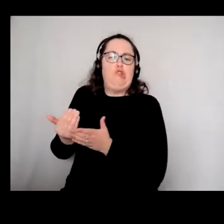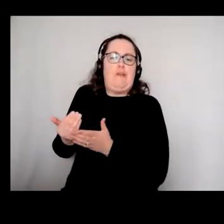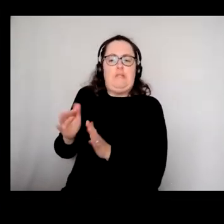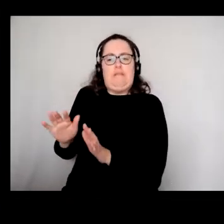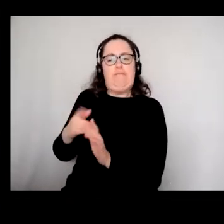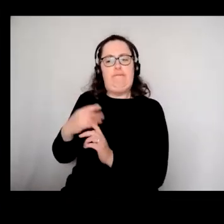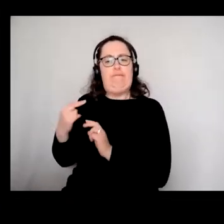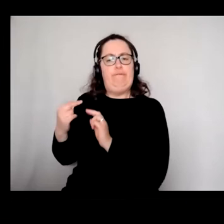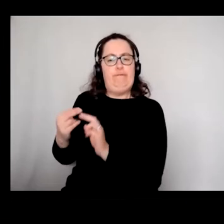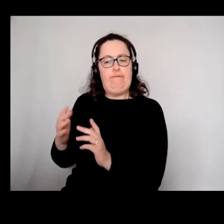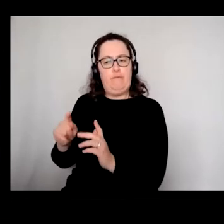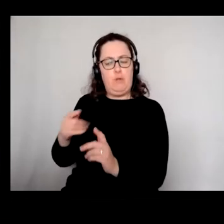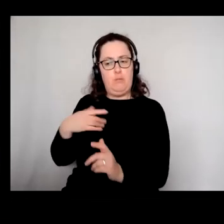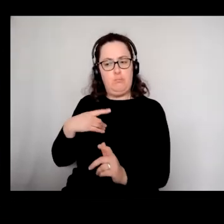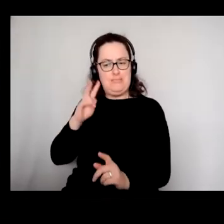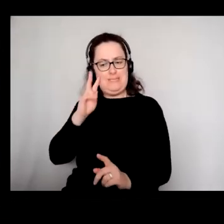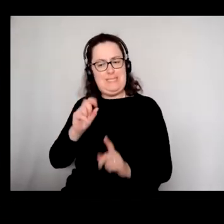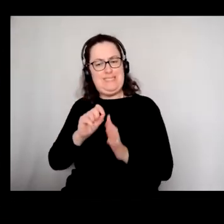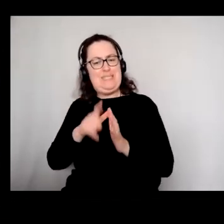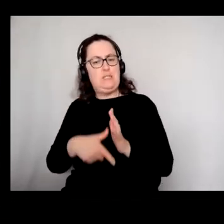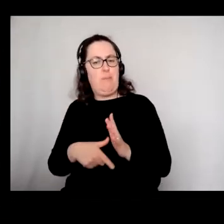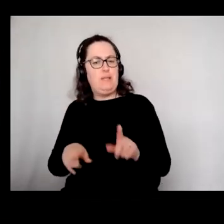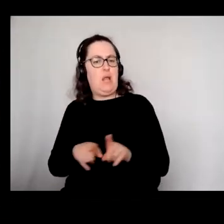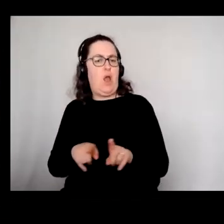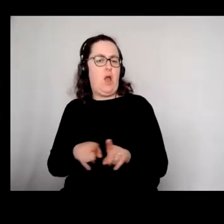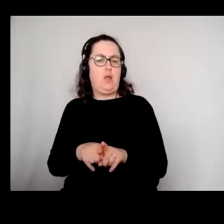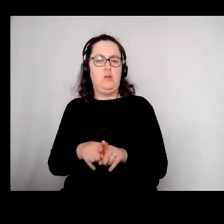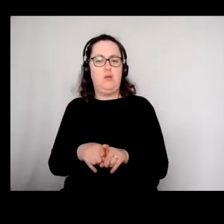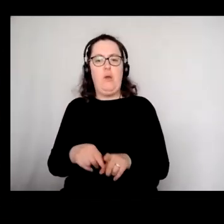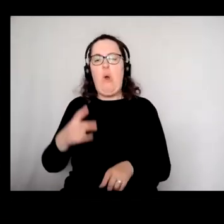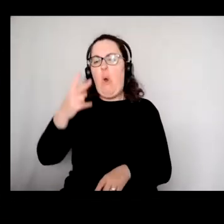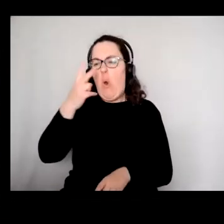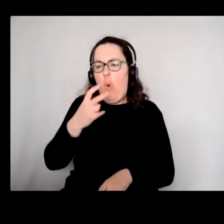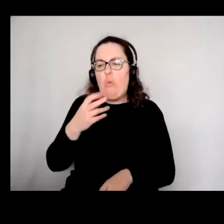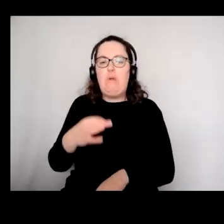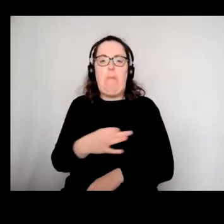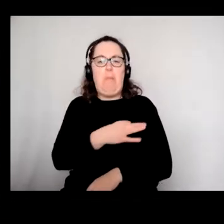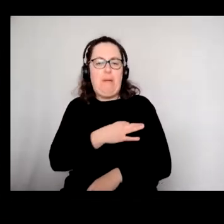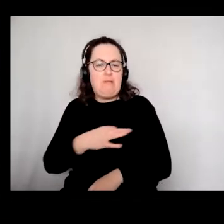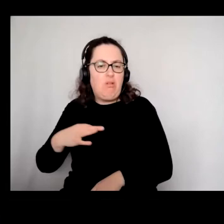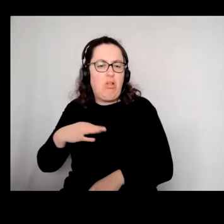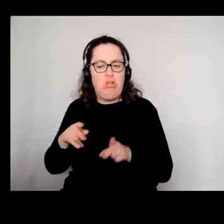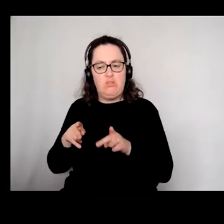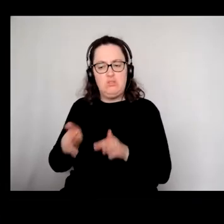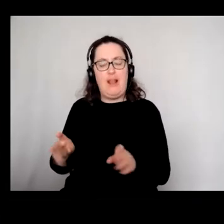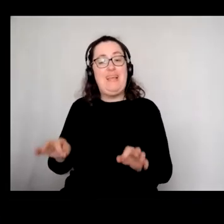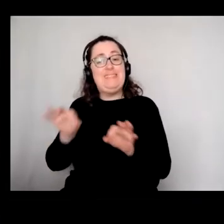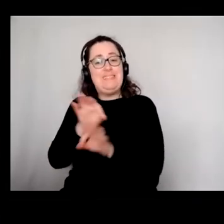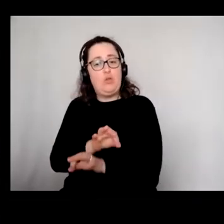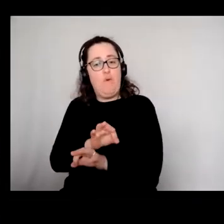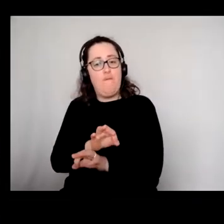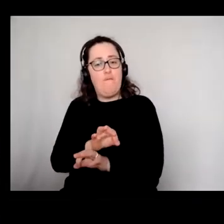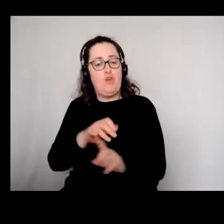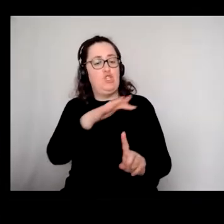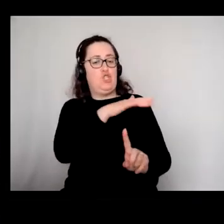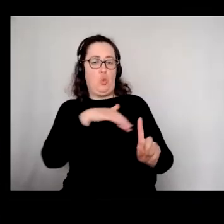see disability within a sort of a, what we might say was an old and outdated and busted medical model rather than understanding it